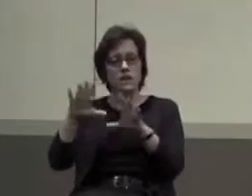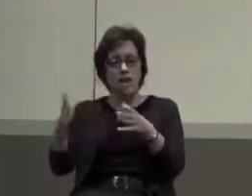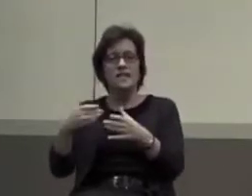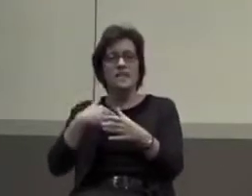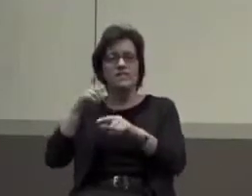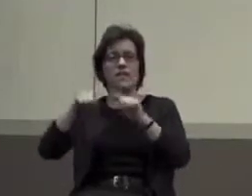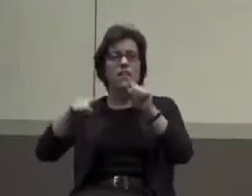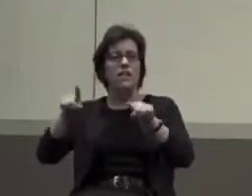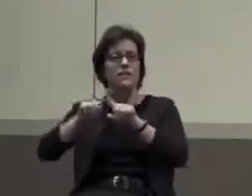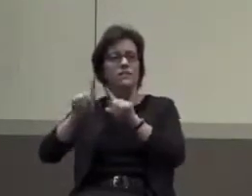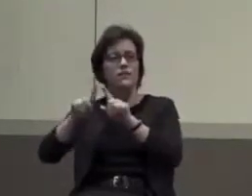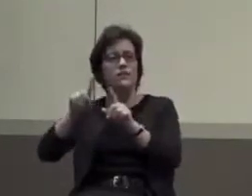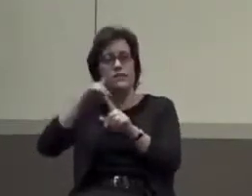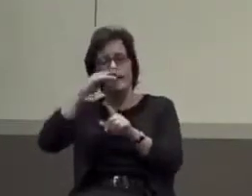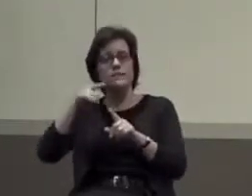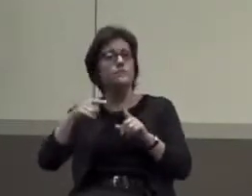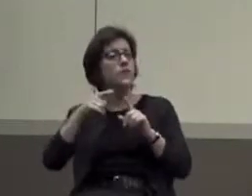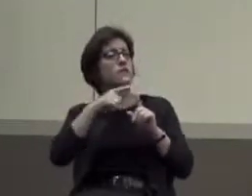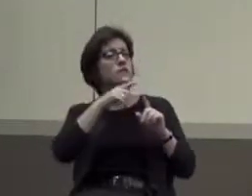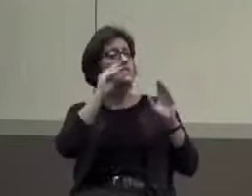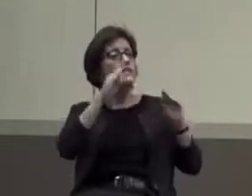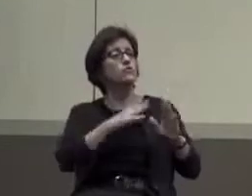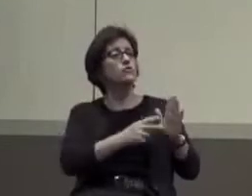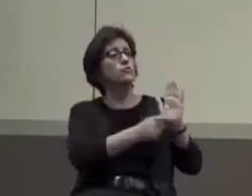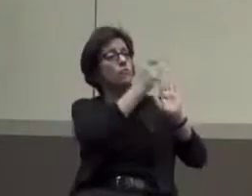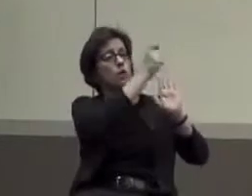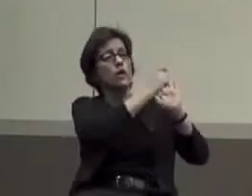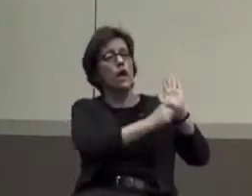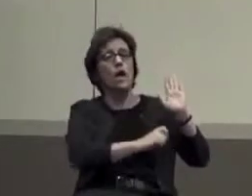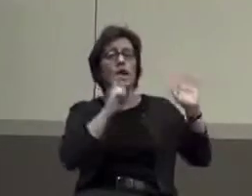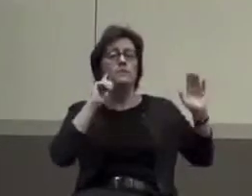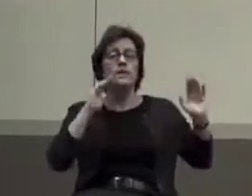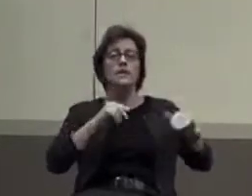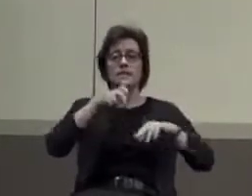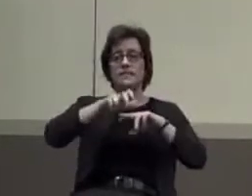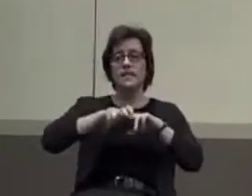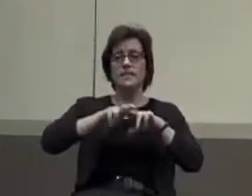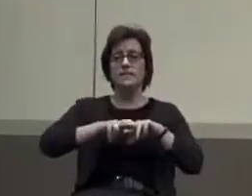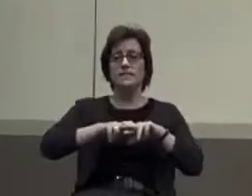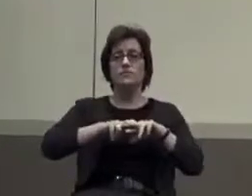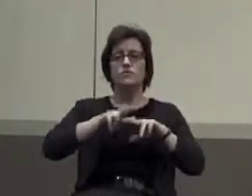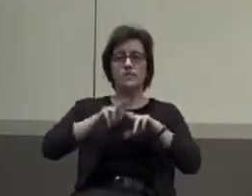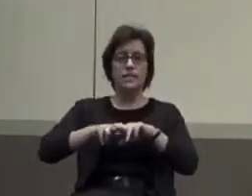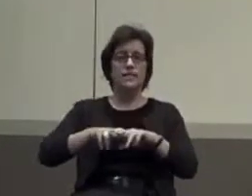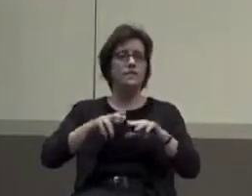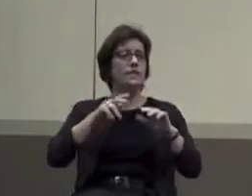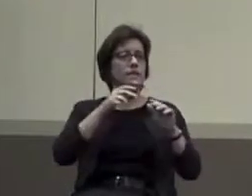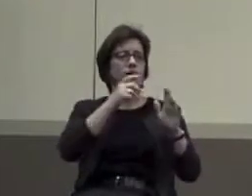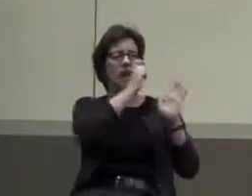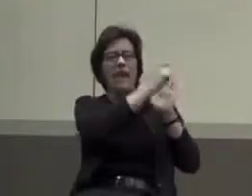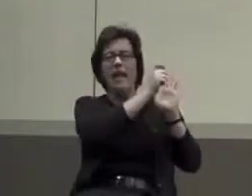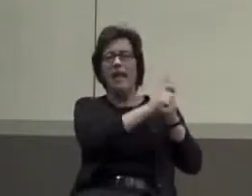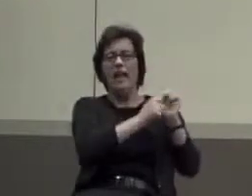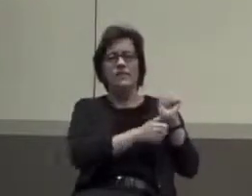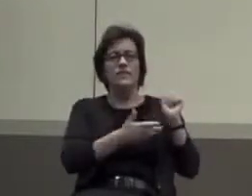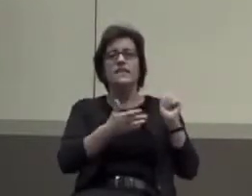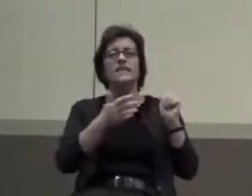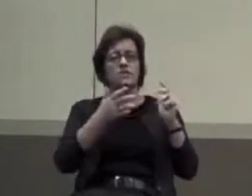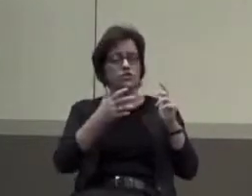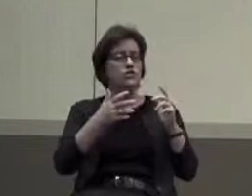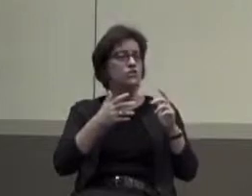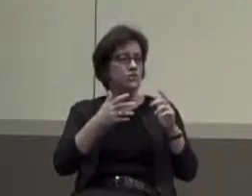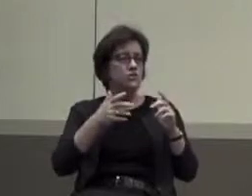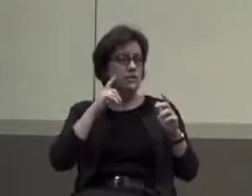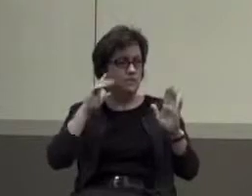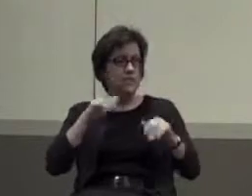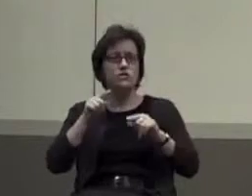put her expectations of sit in your seat, have your feet, I mean, like everything that she expected during a test, she went over them, they read them,